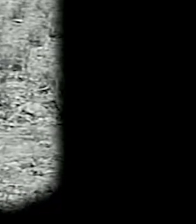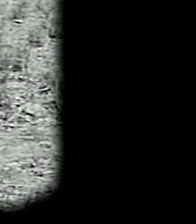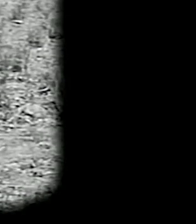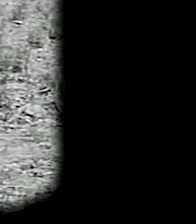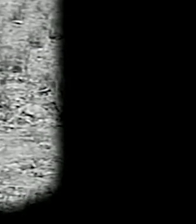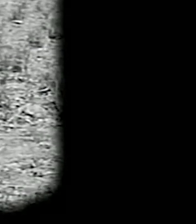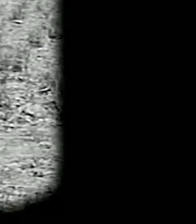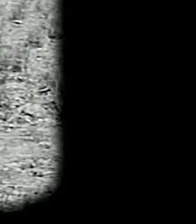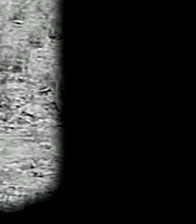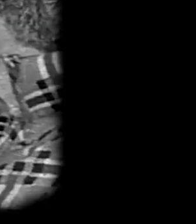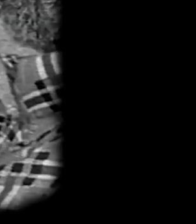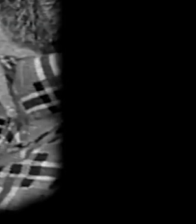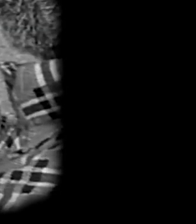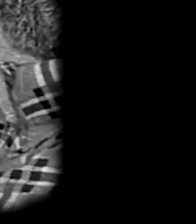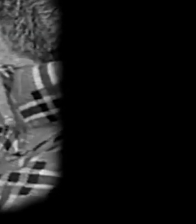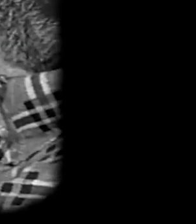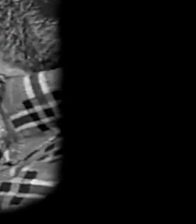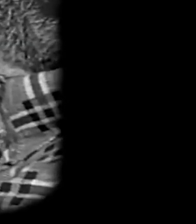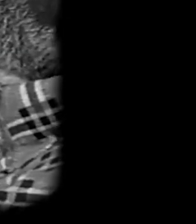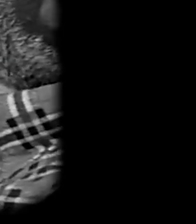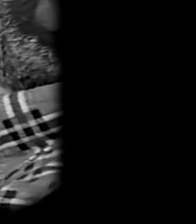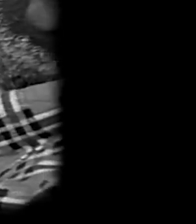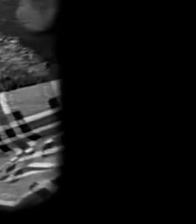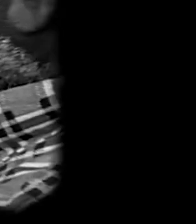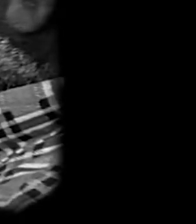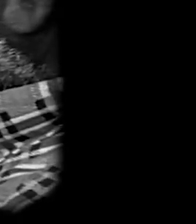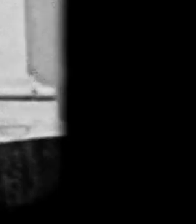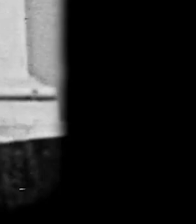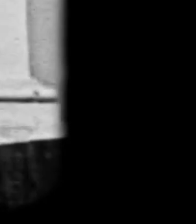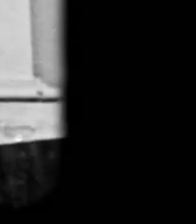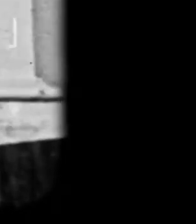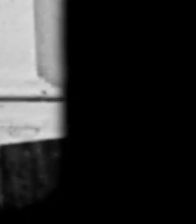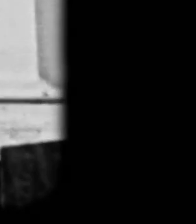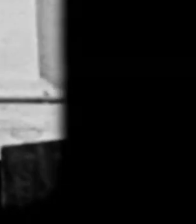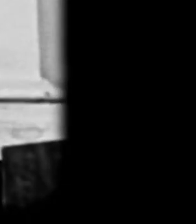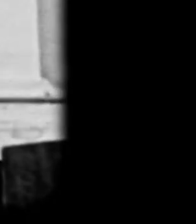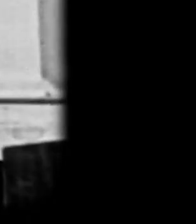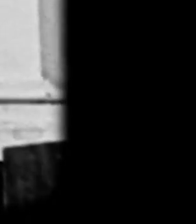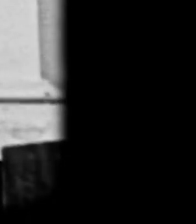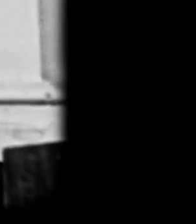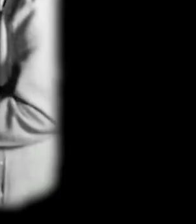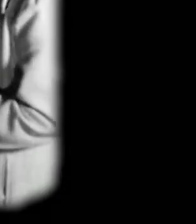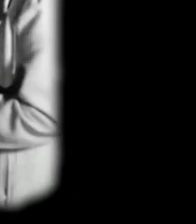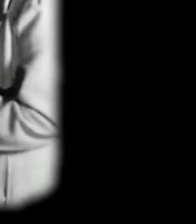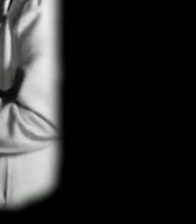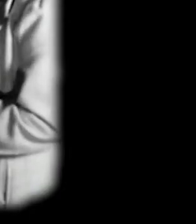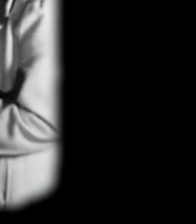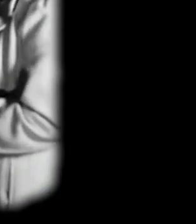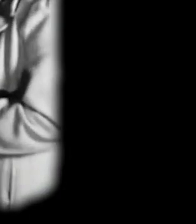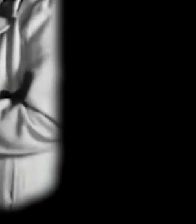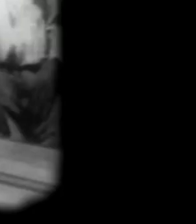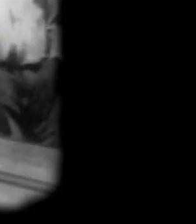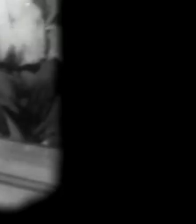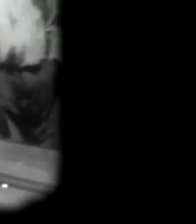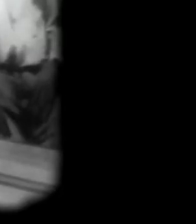Albert Namajira, first Aboriginal artist to achieve recognition as a painter in the white man's manner. The father of